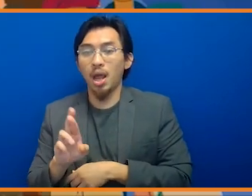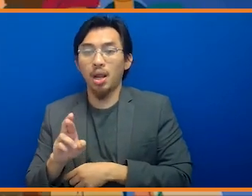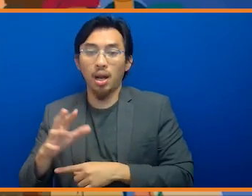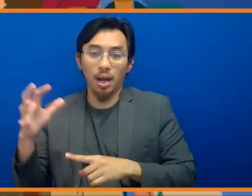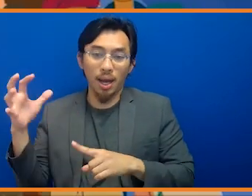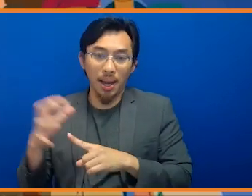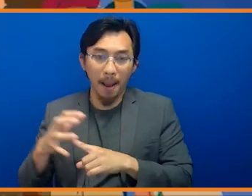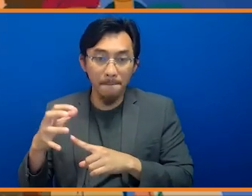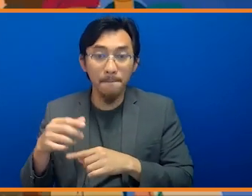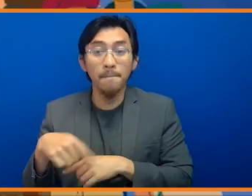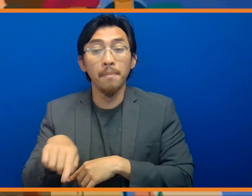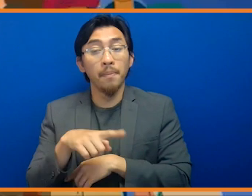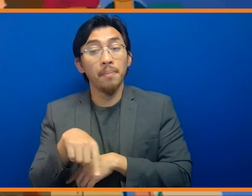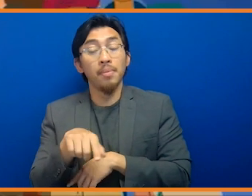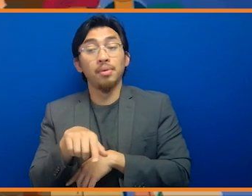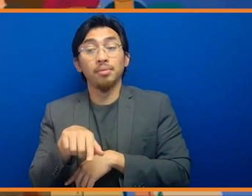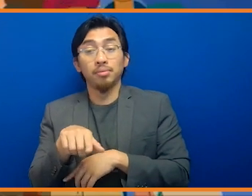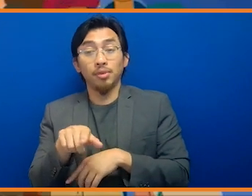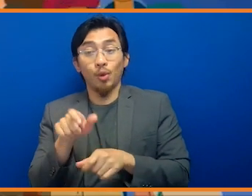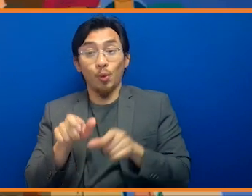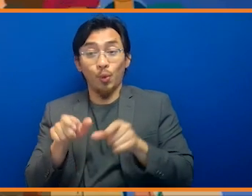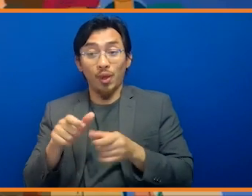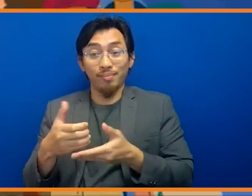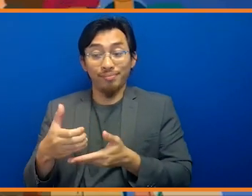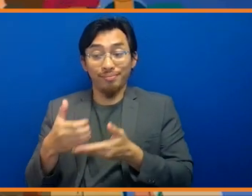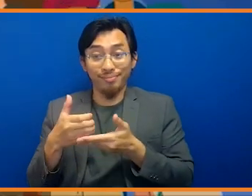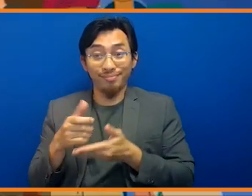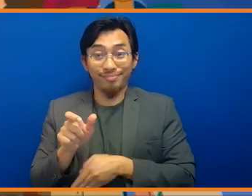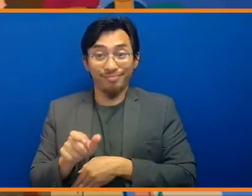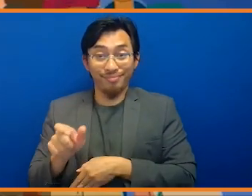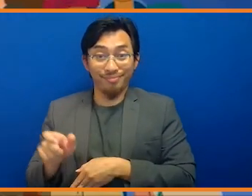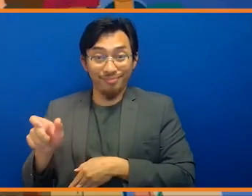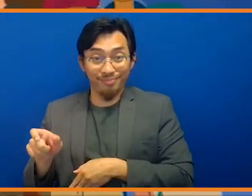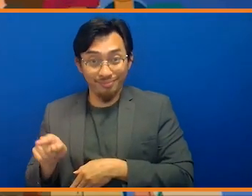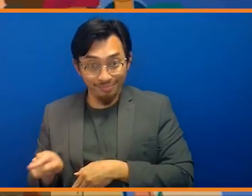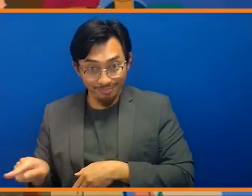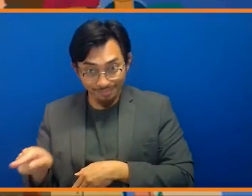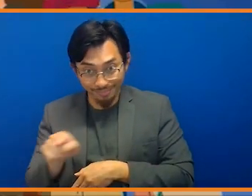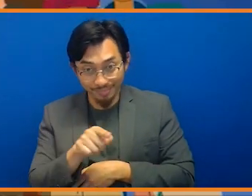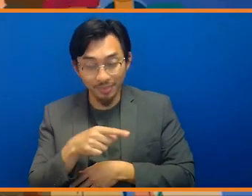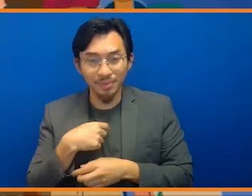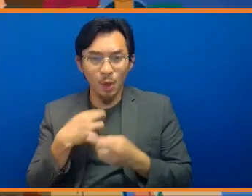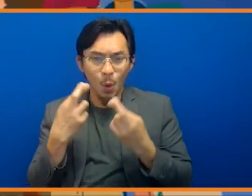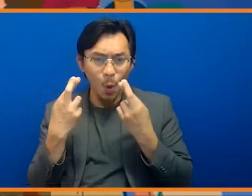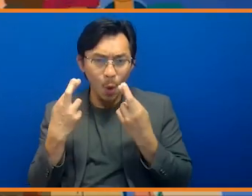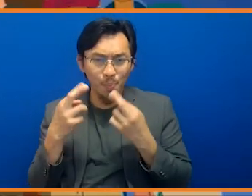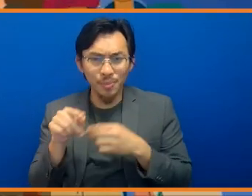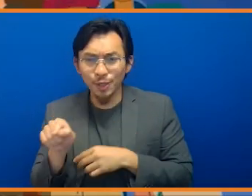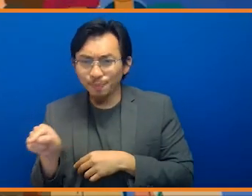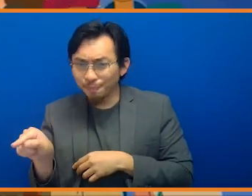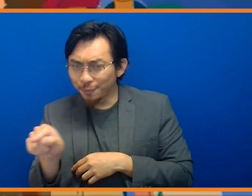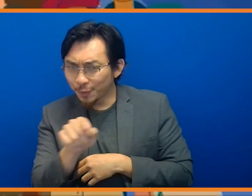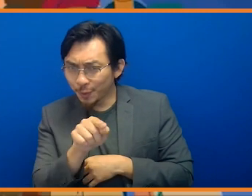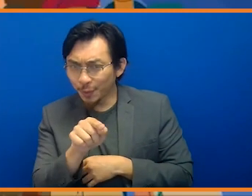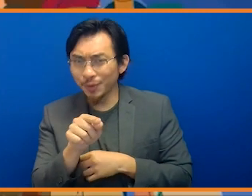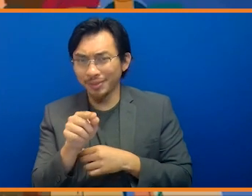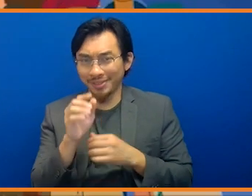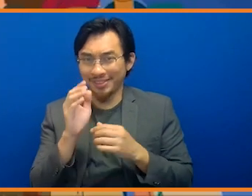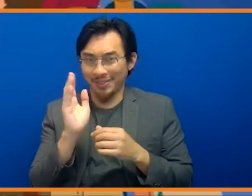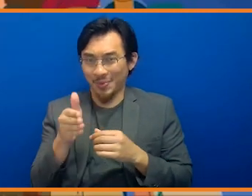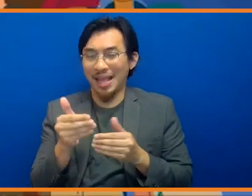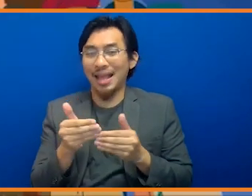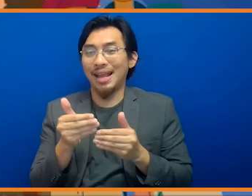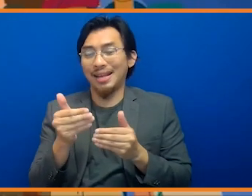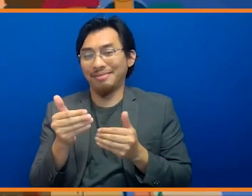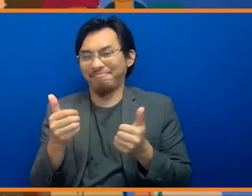Yeah. I hope that you are among those champions candidates. Okay, next, please.